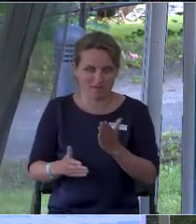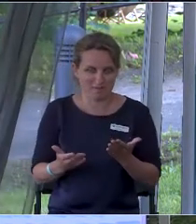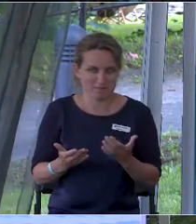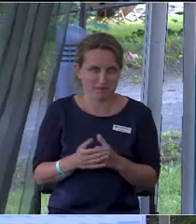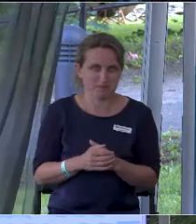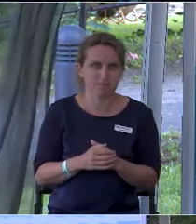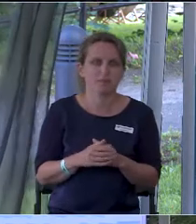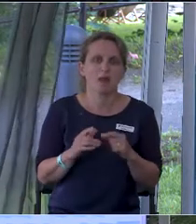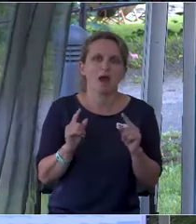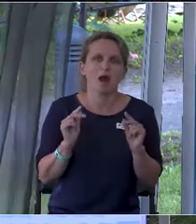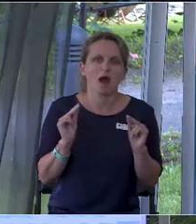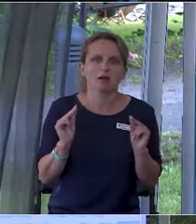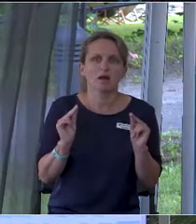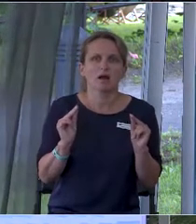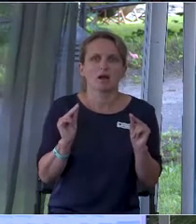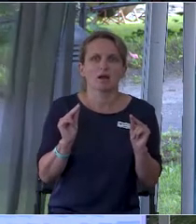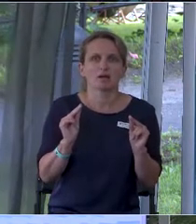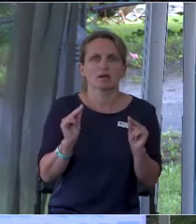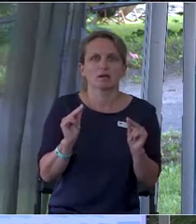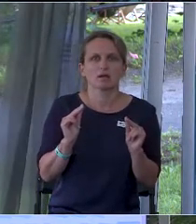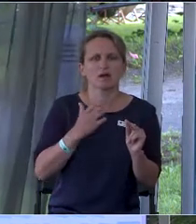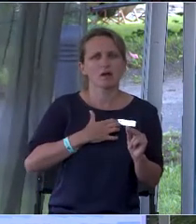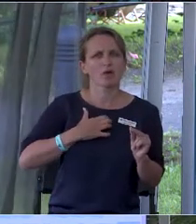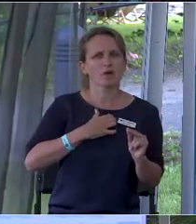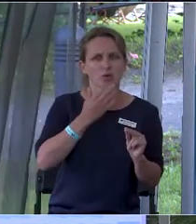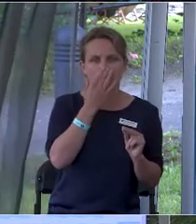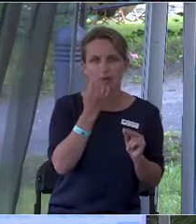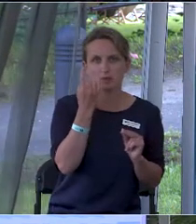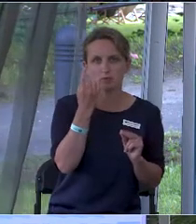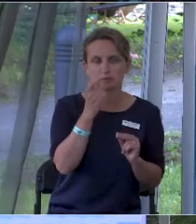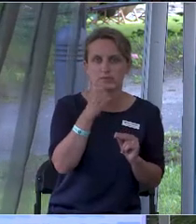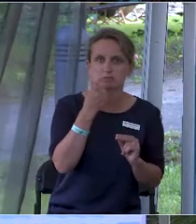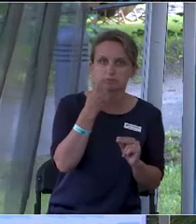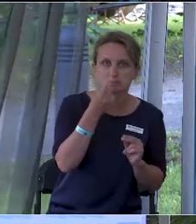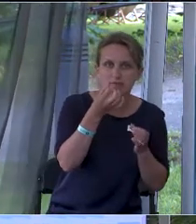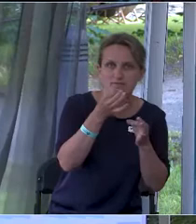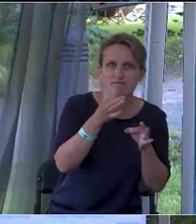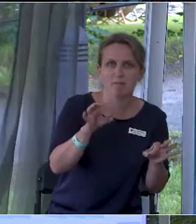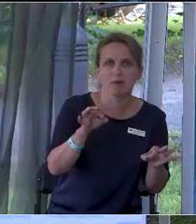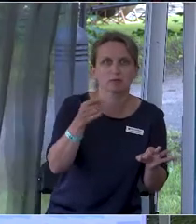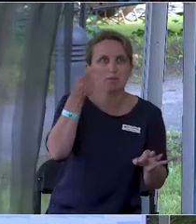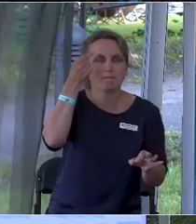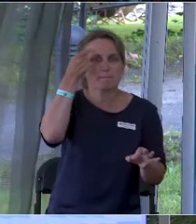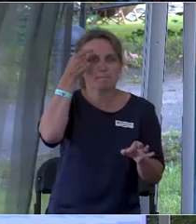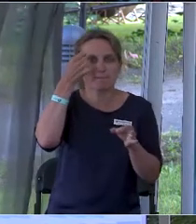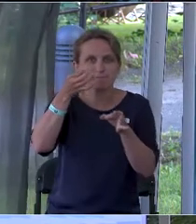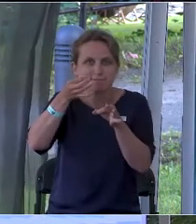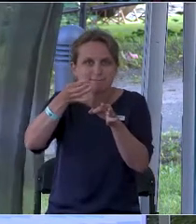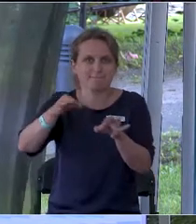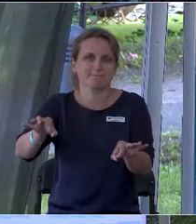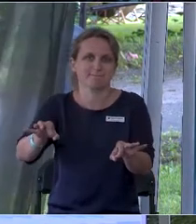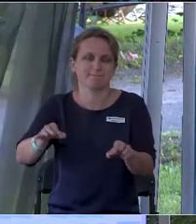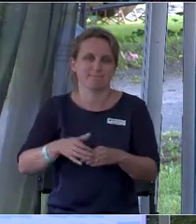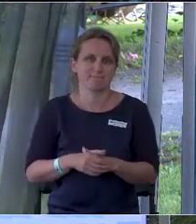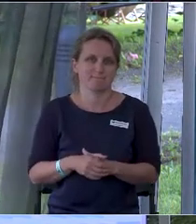Because of course it is always the freedom and the speech and the topics. And that should also